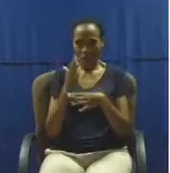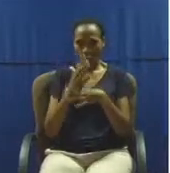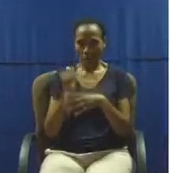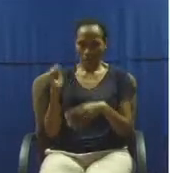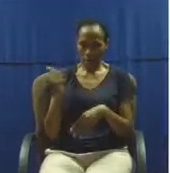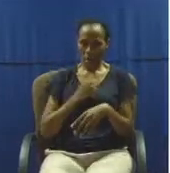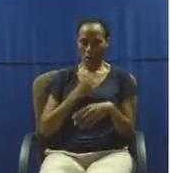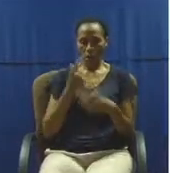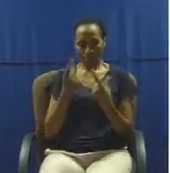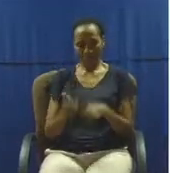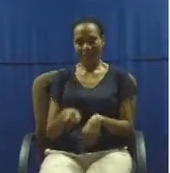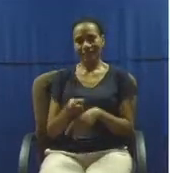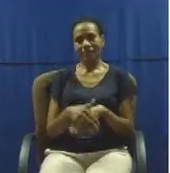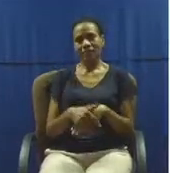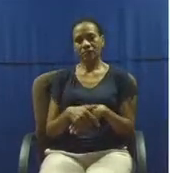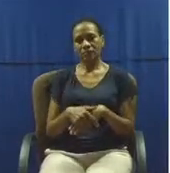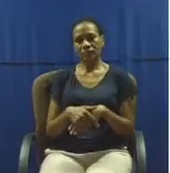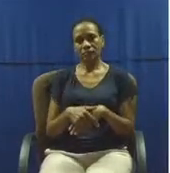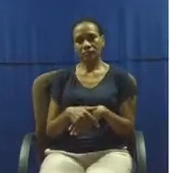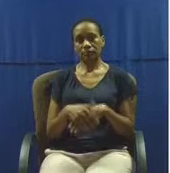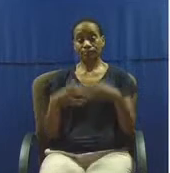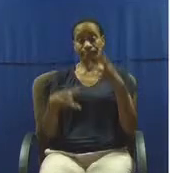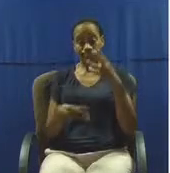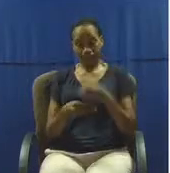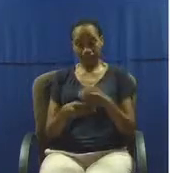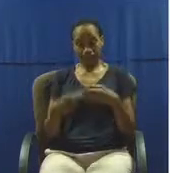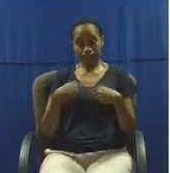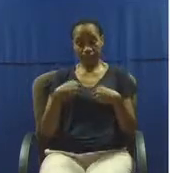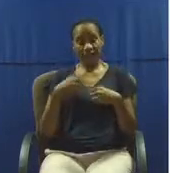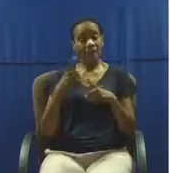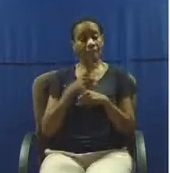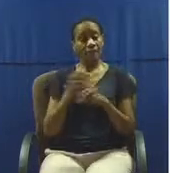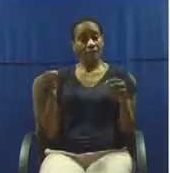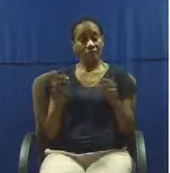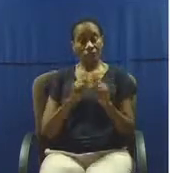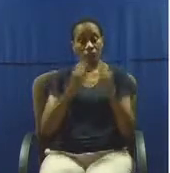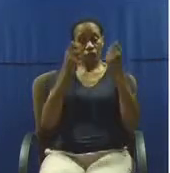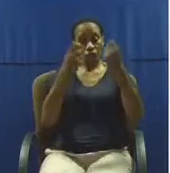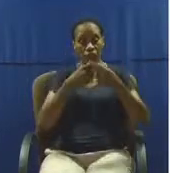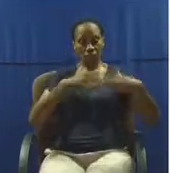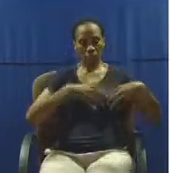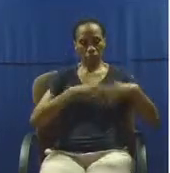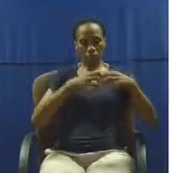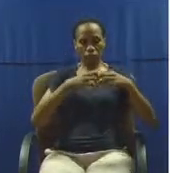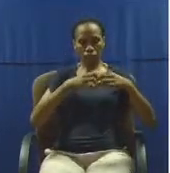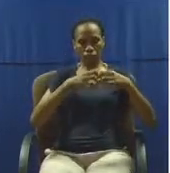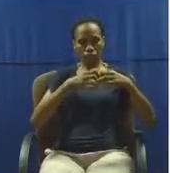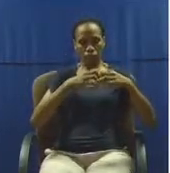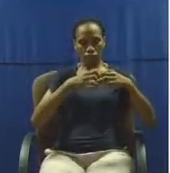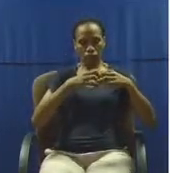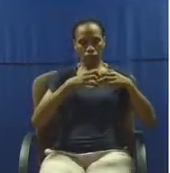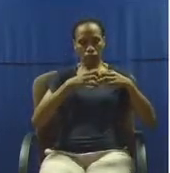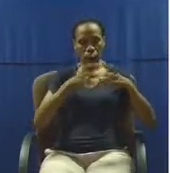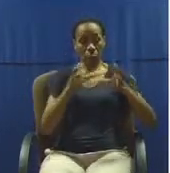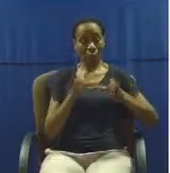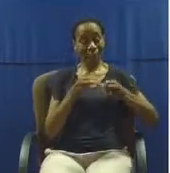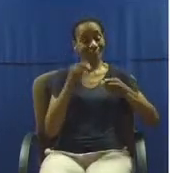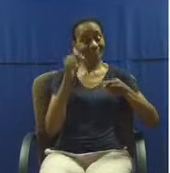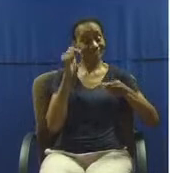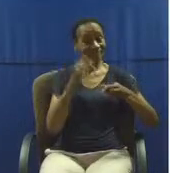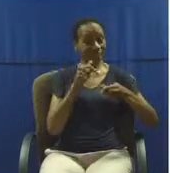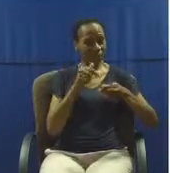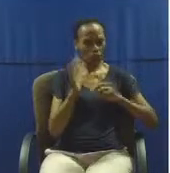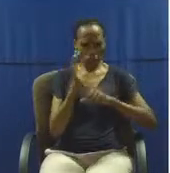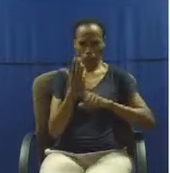do. And I have put together a team of people who have